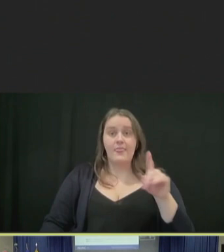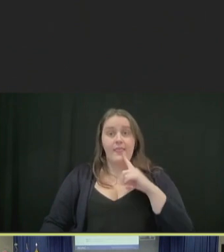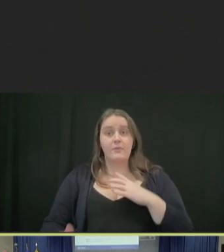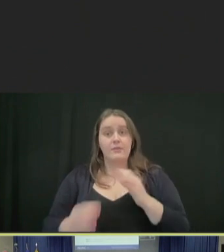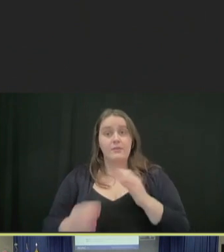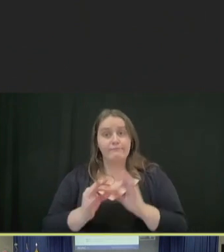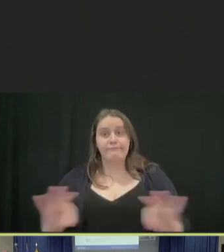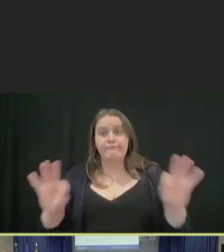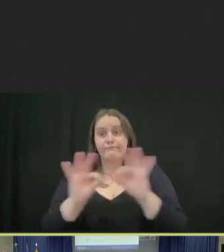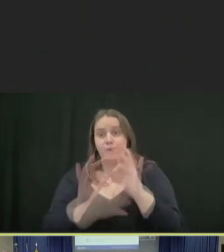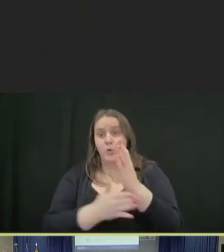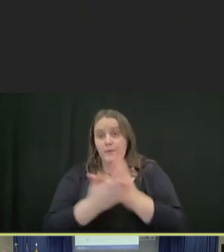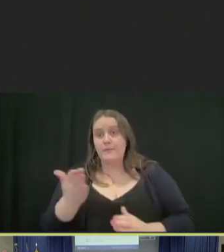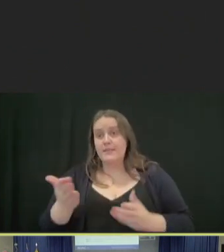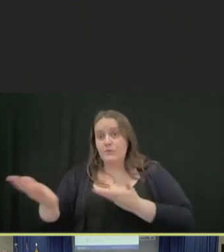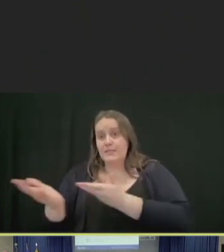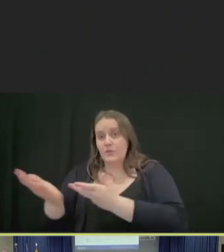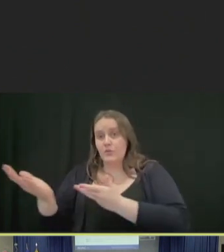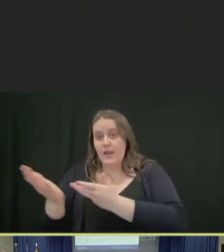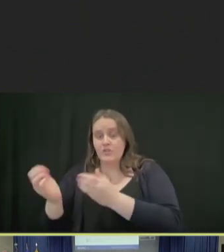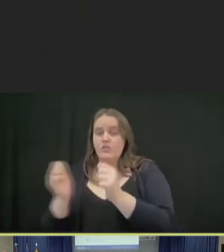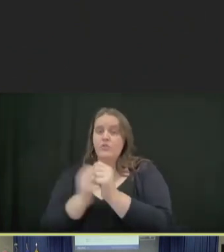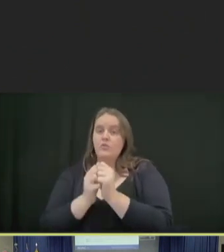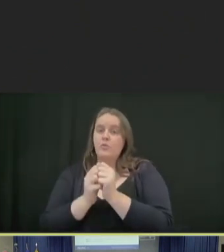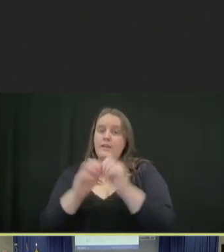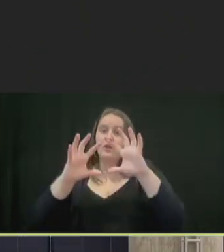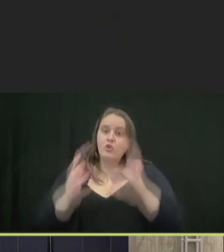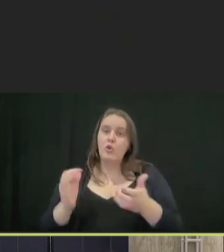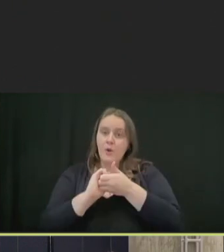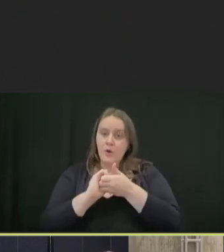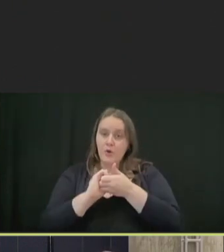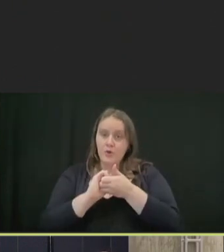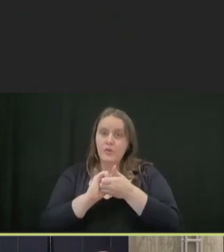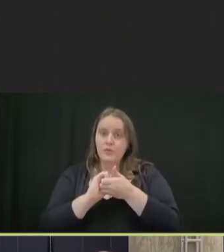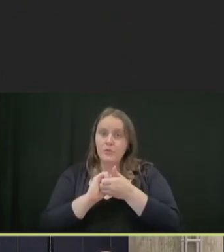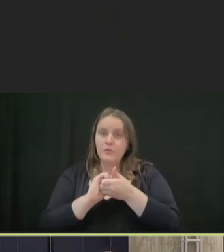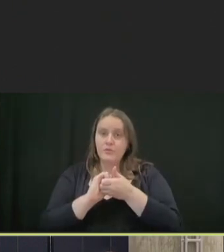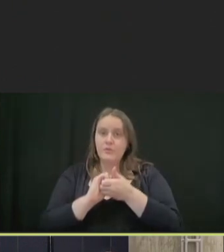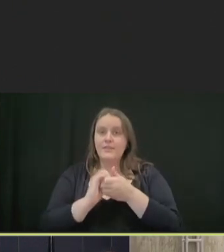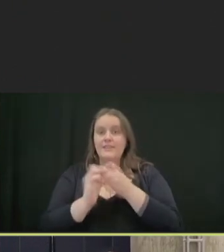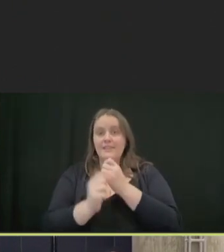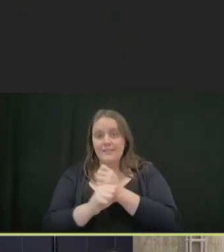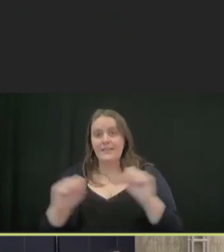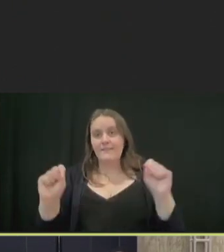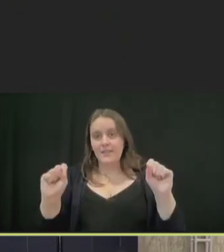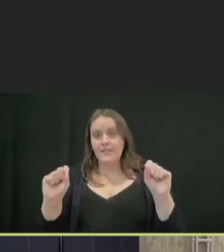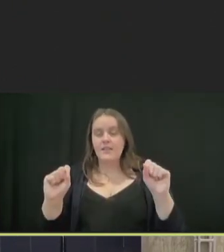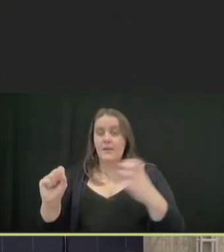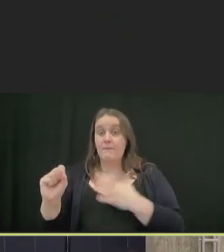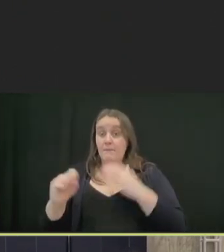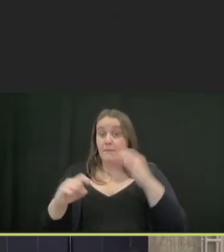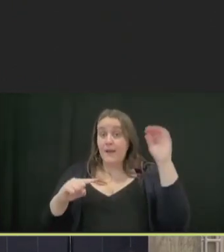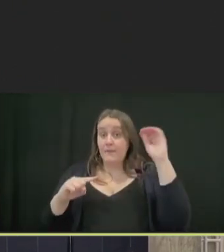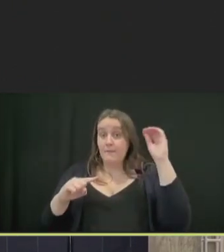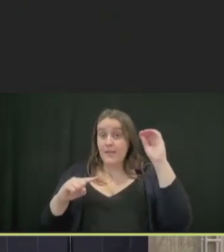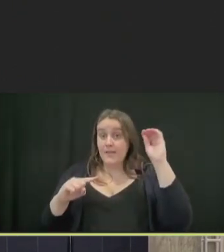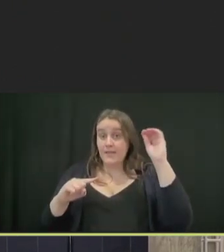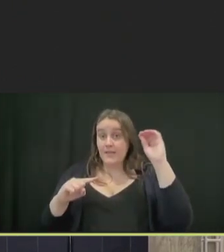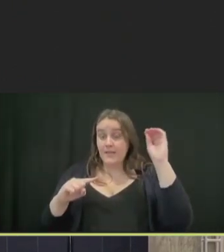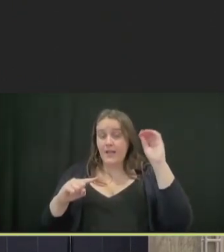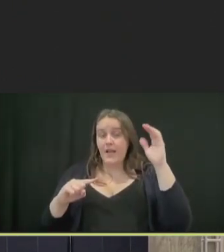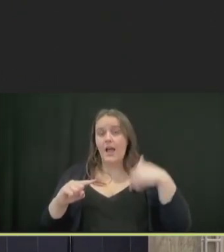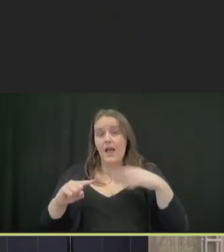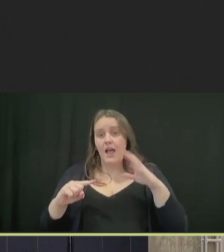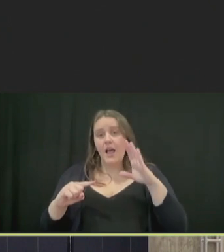was interactions with our global partners in safety. And at least my opinion would be I'd put that